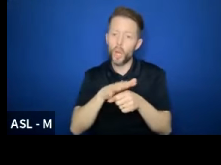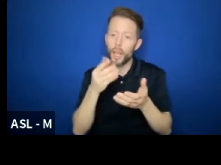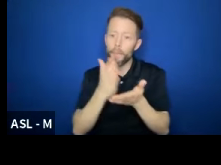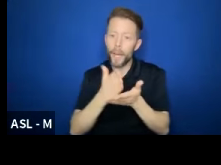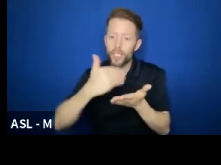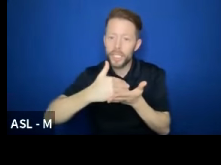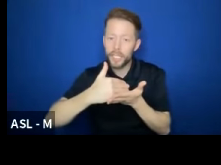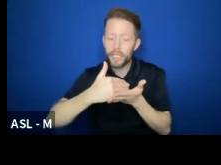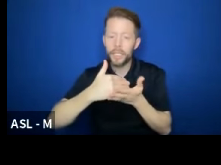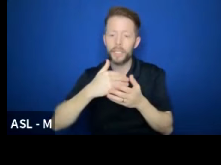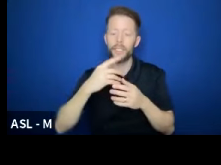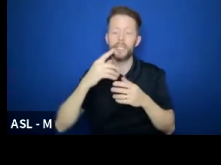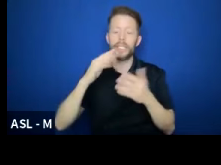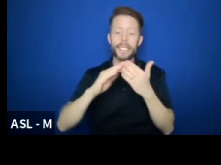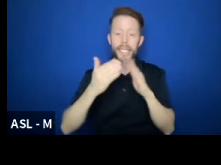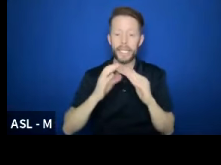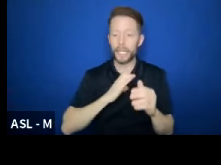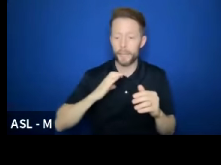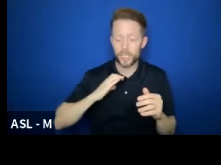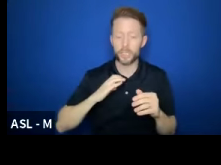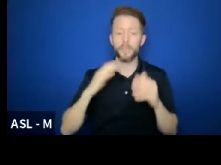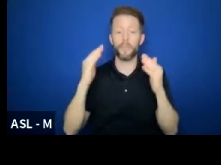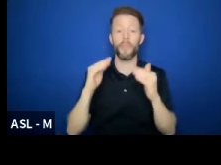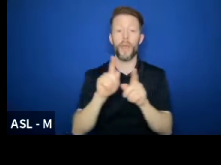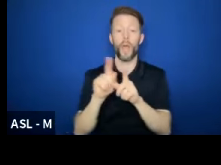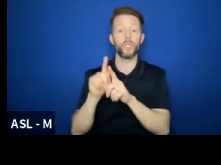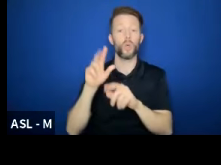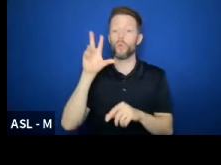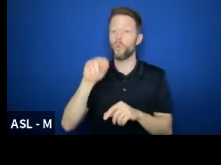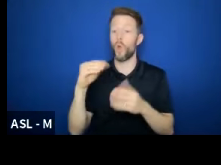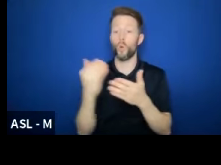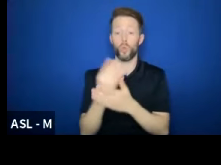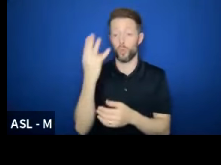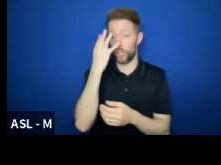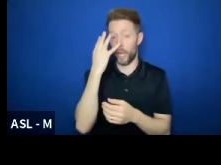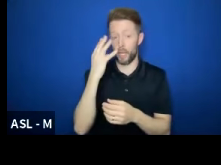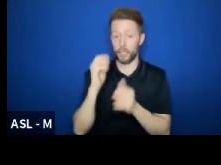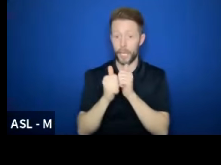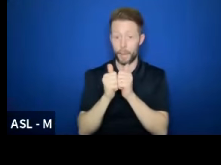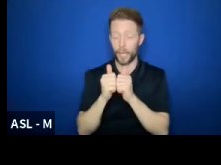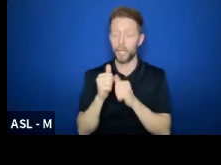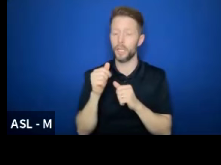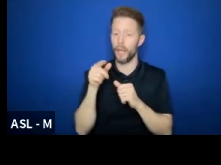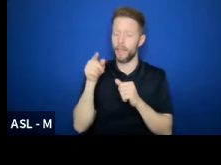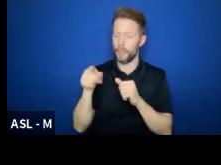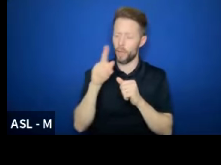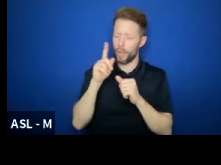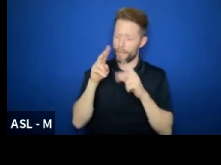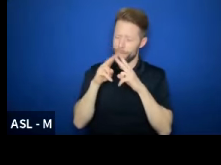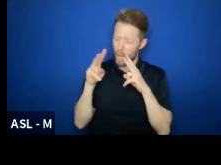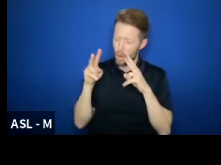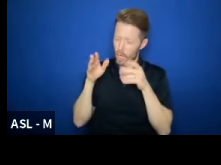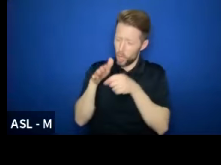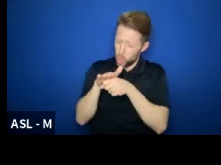and county commissions. Also, new jails campaigns that are doing the same, that are locating the targets at a hyper local level,